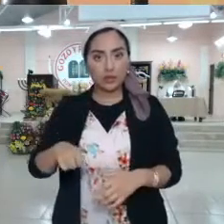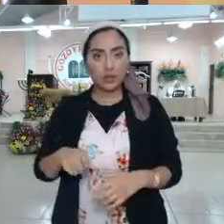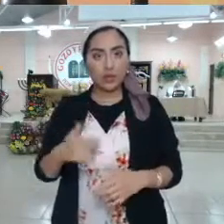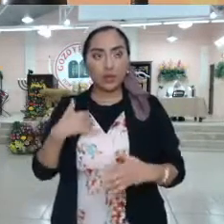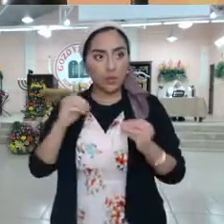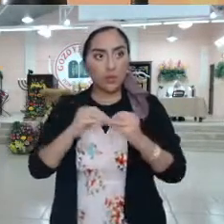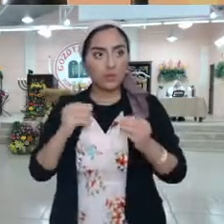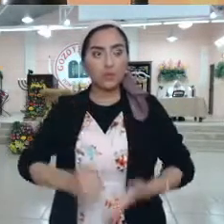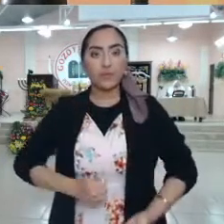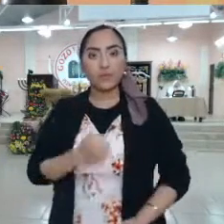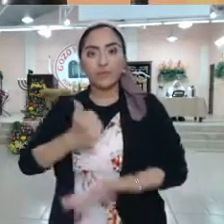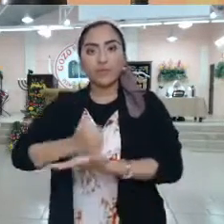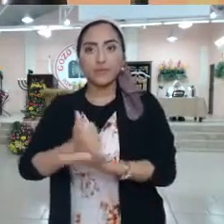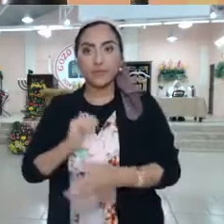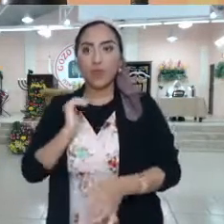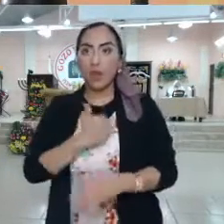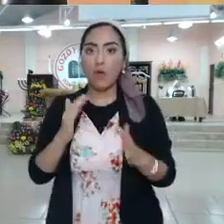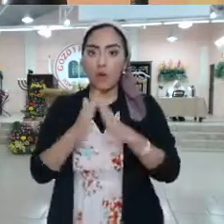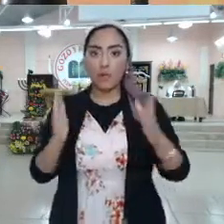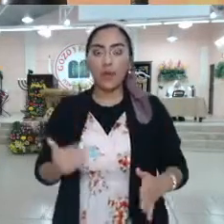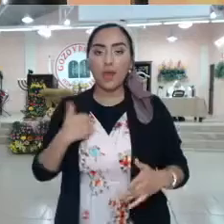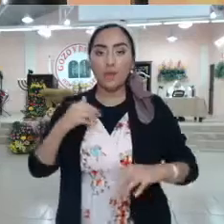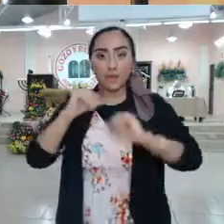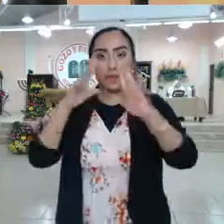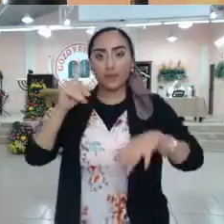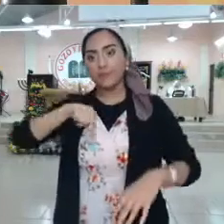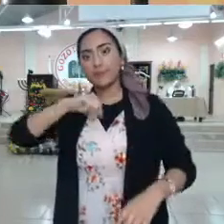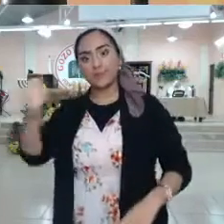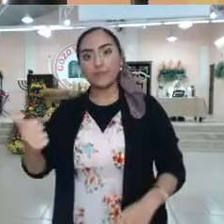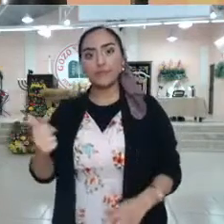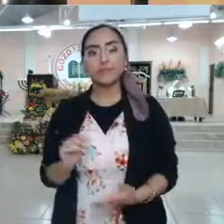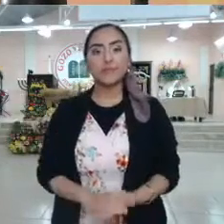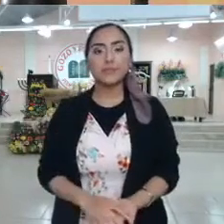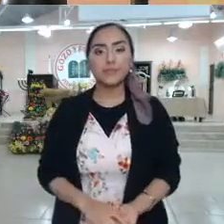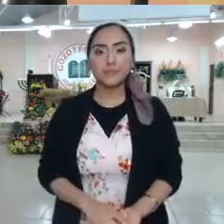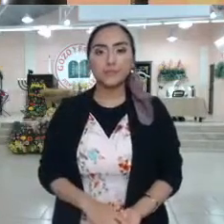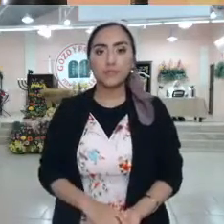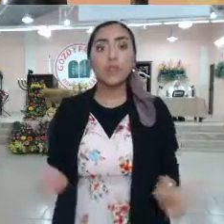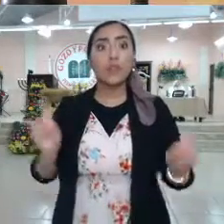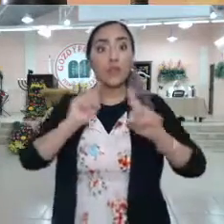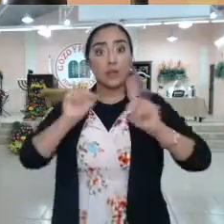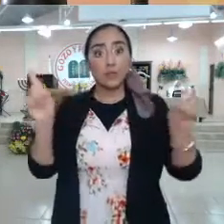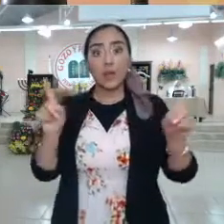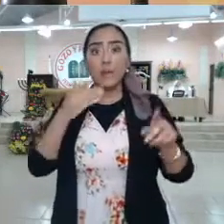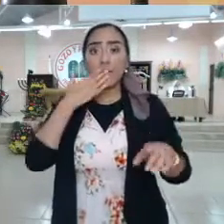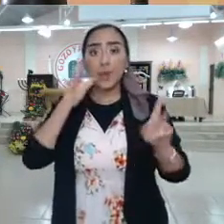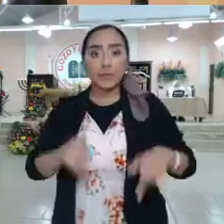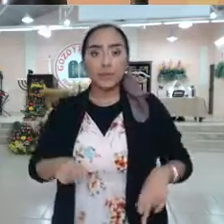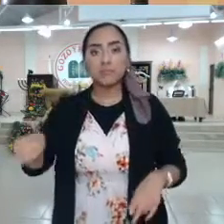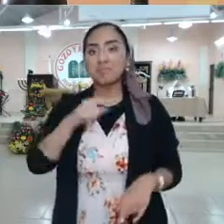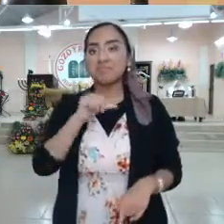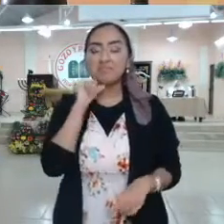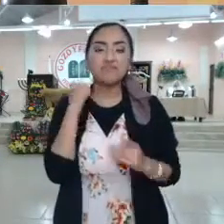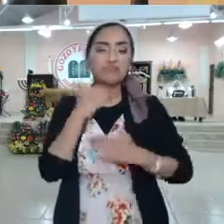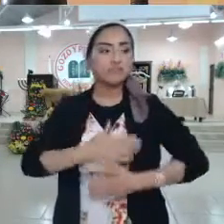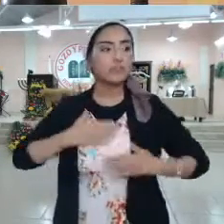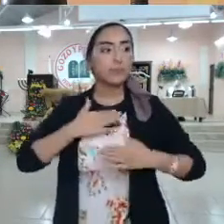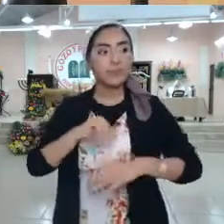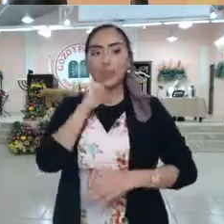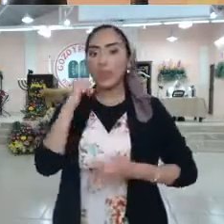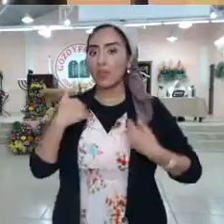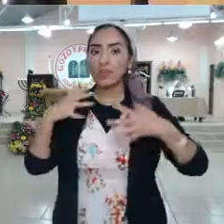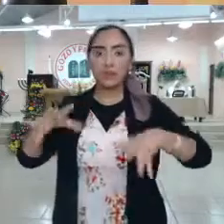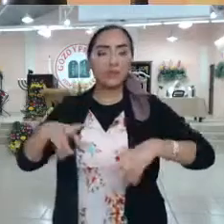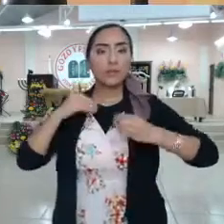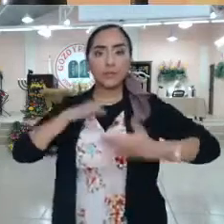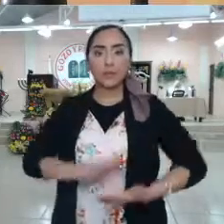us there because we can bring more sustenance to our house and to have to bless others. But the perverse, they are not going to enjoy, they